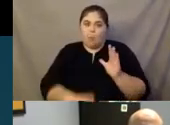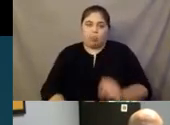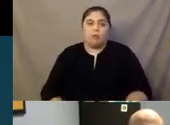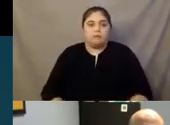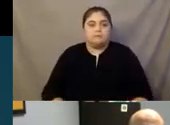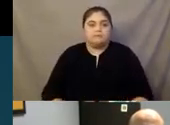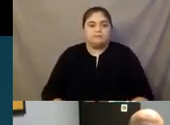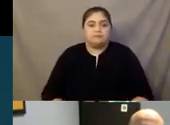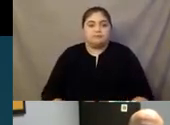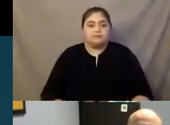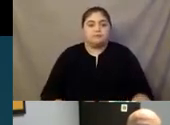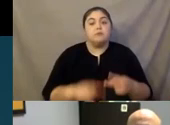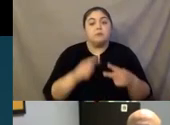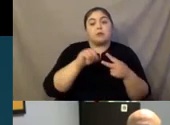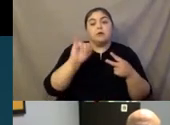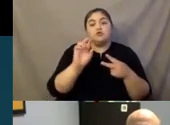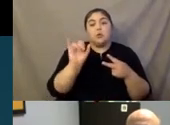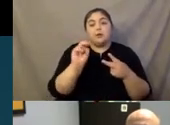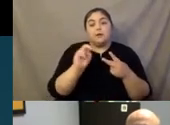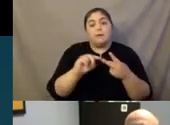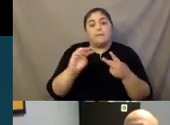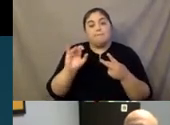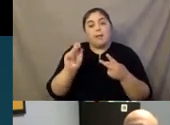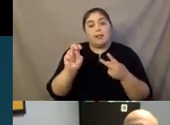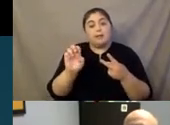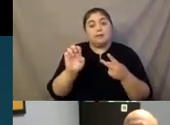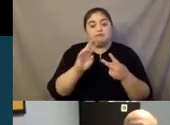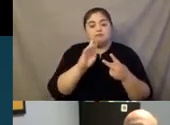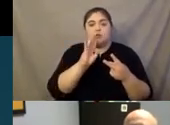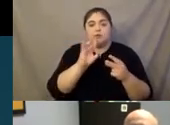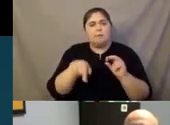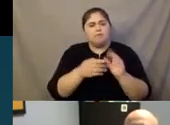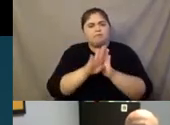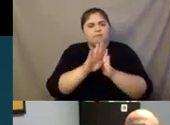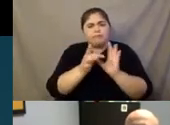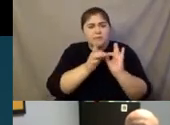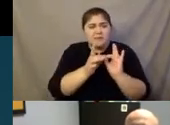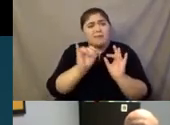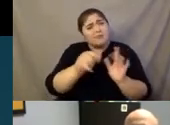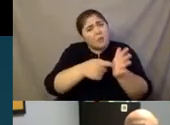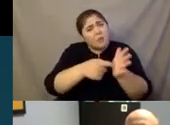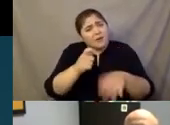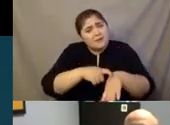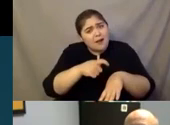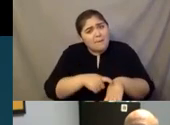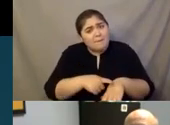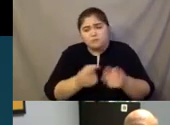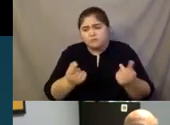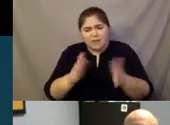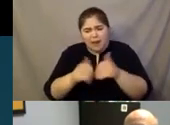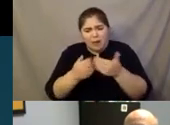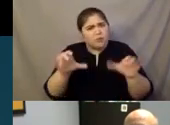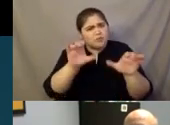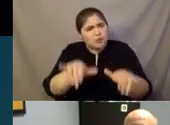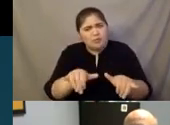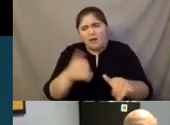Melanie and Jordan talked about developing relationship and evaluating capacity requires time. How are we doing that? On